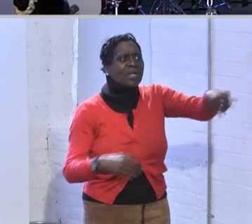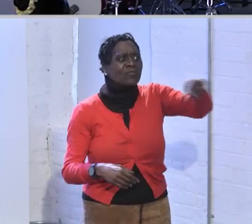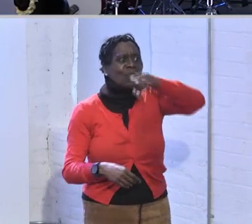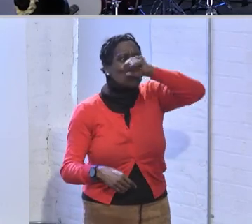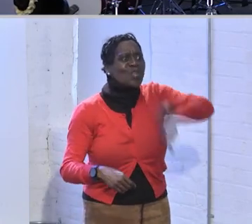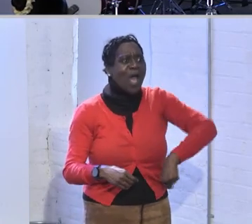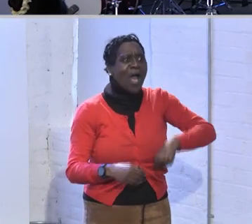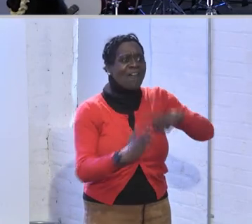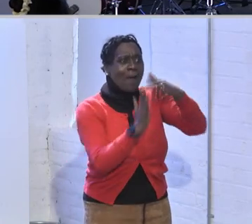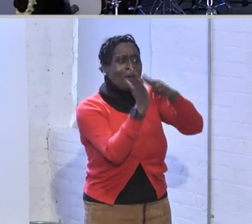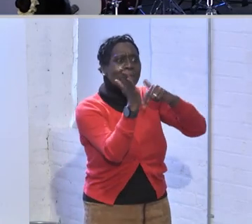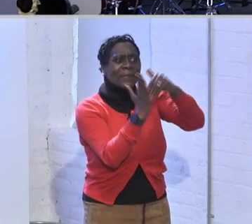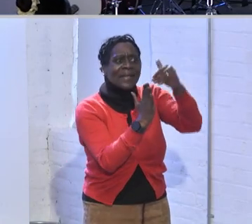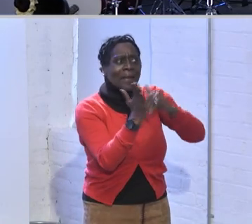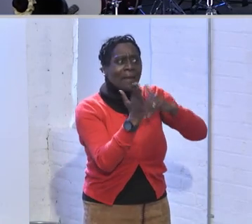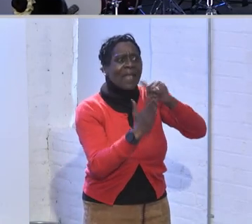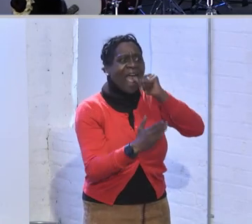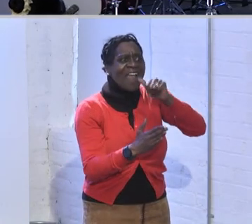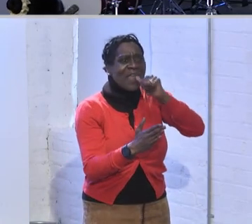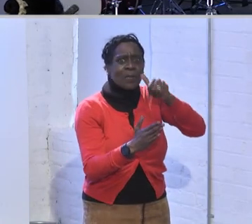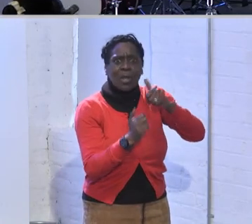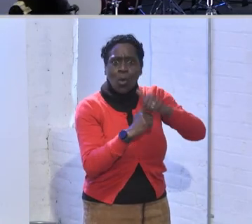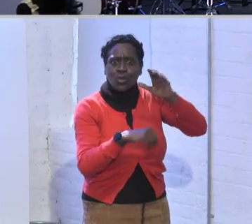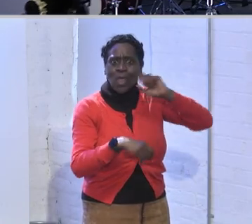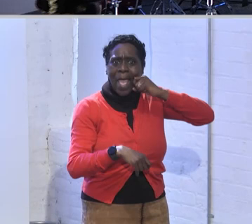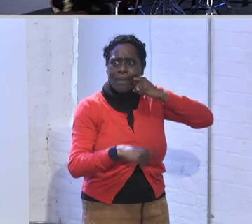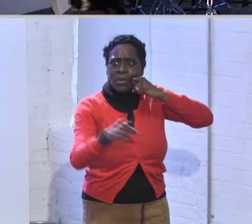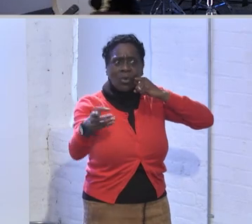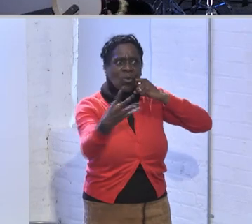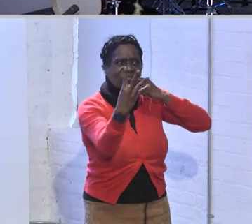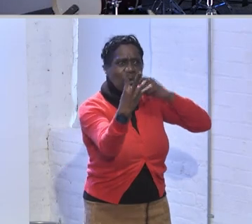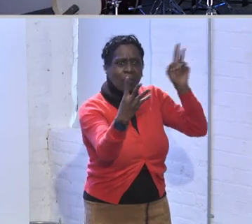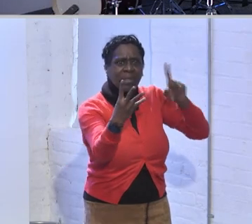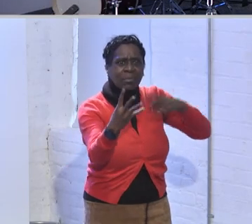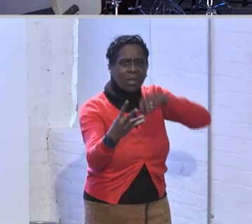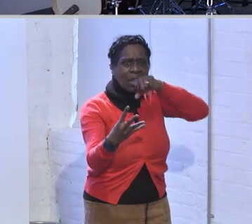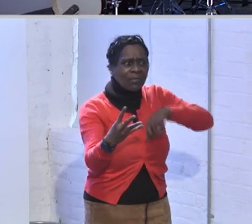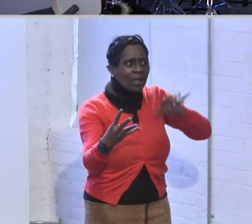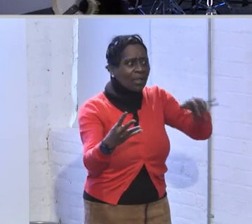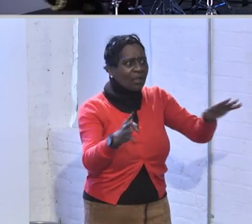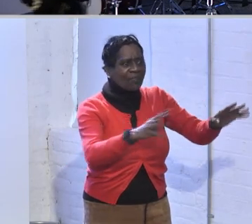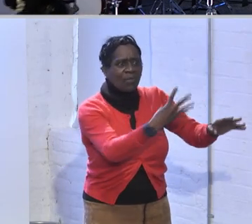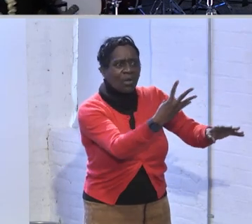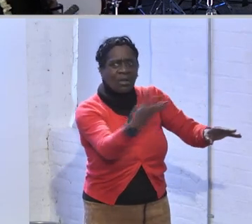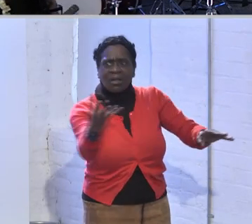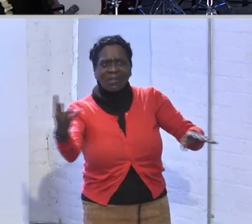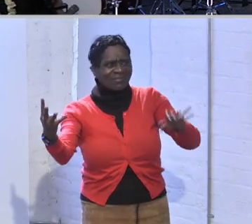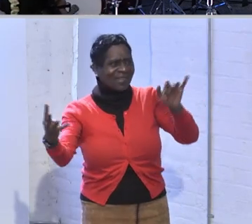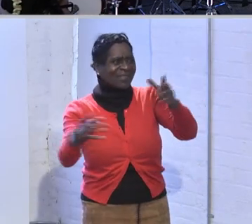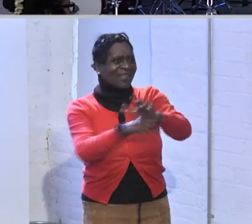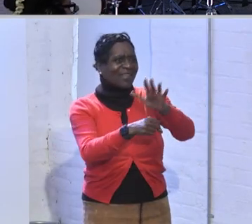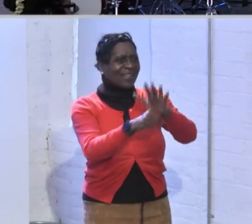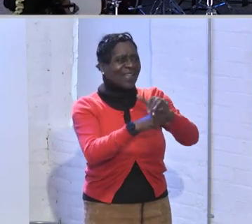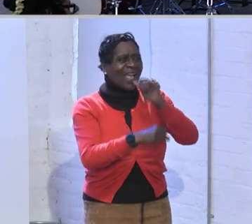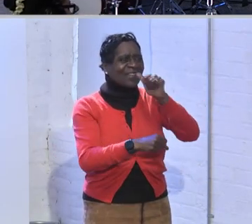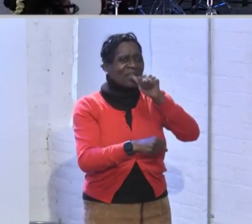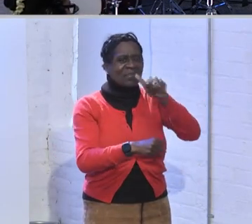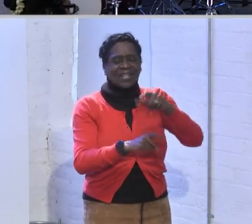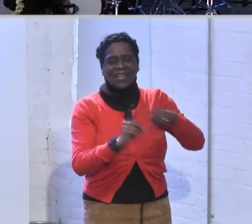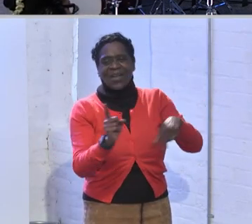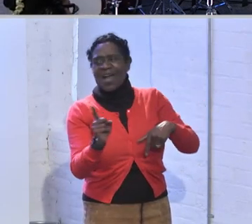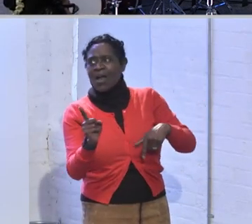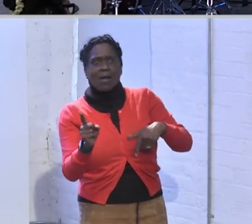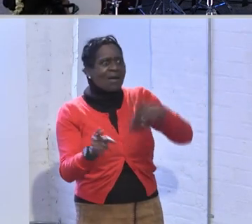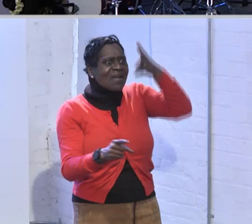apple? Come on, all four of us. And that peanut, you know, and you go,